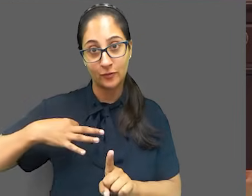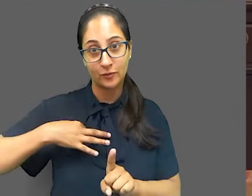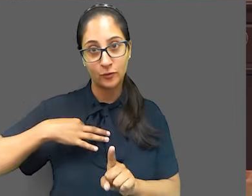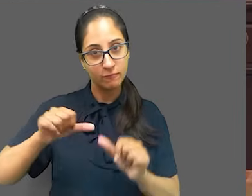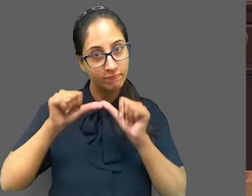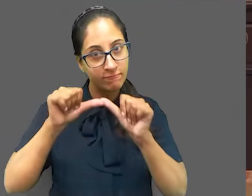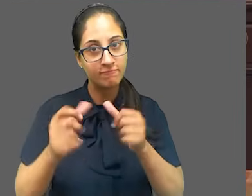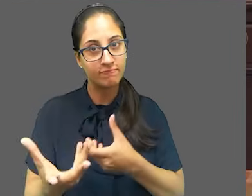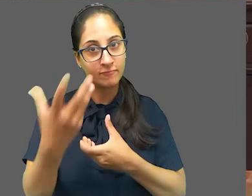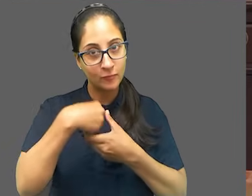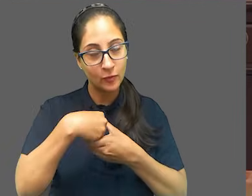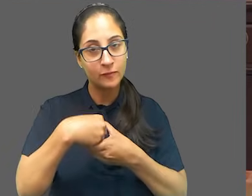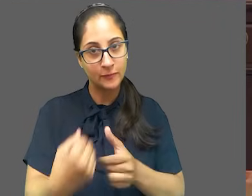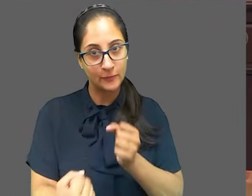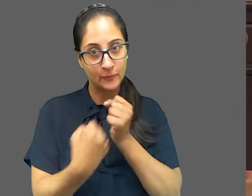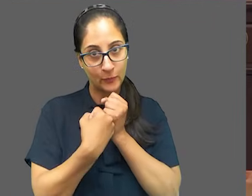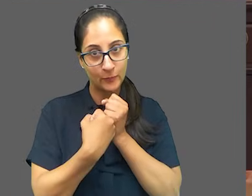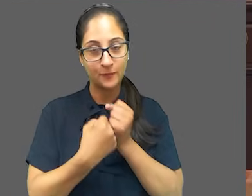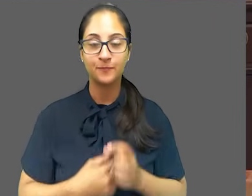for your continued support.